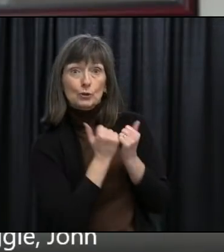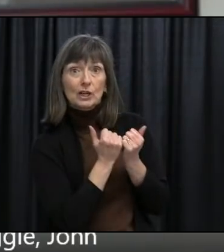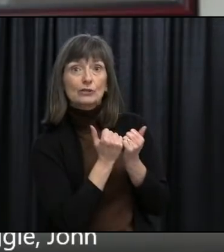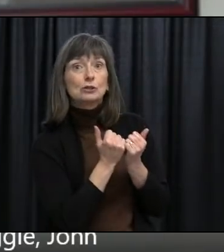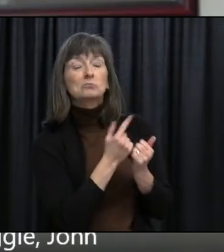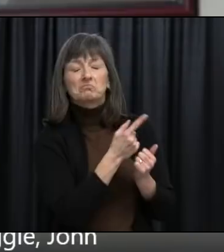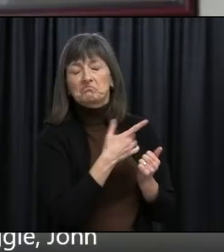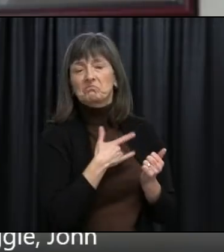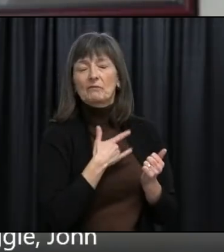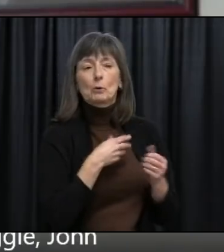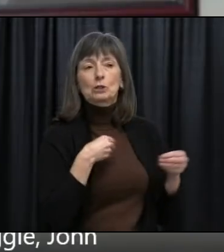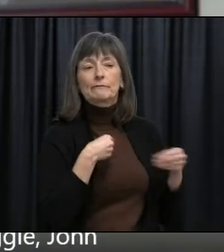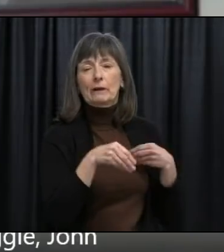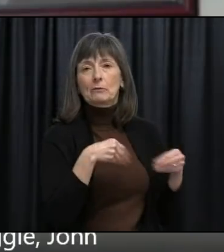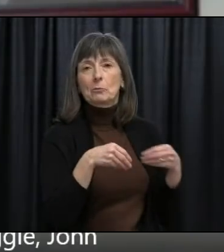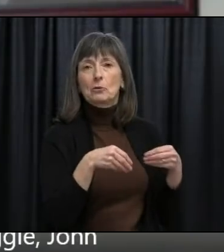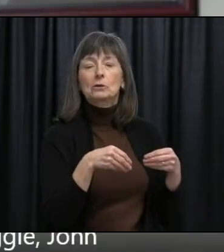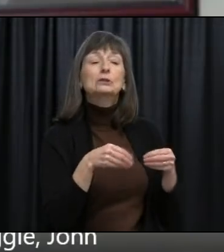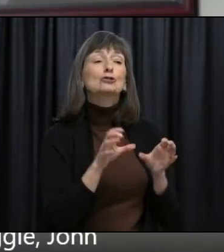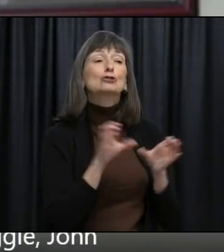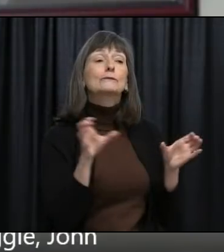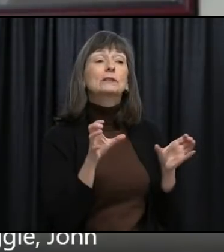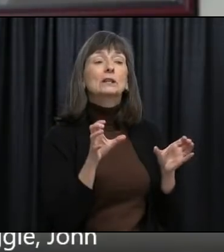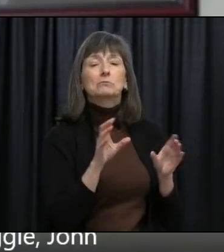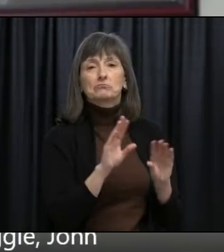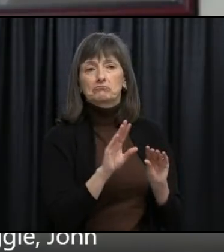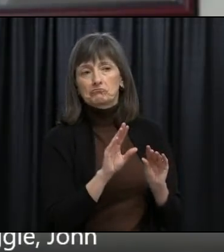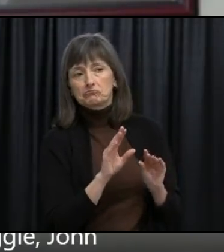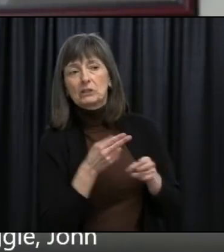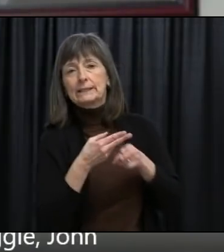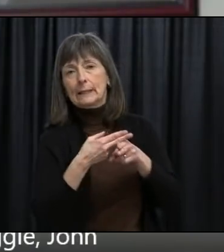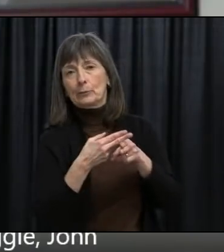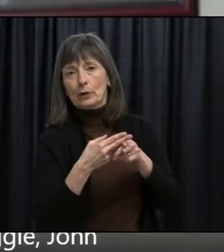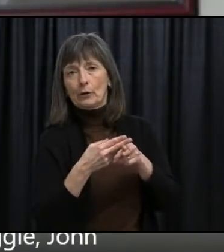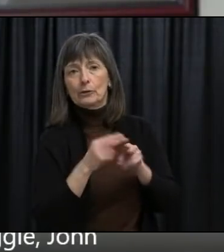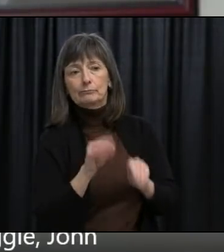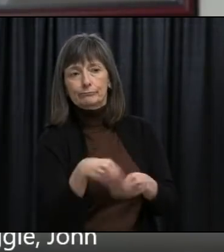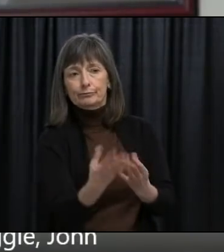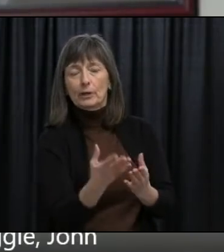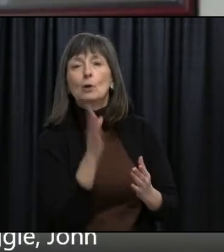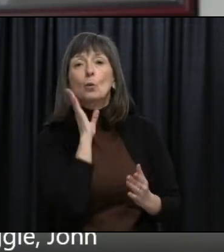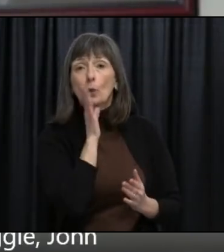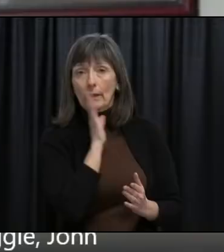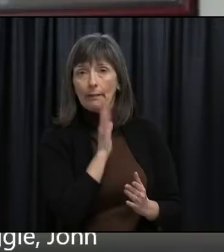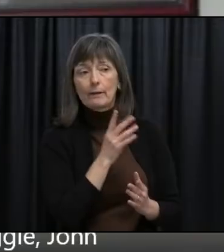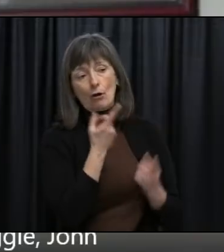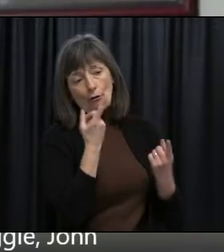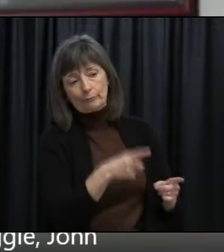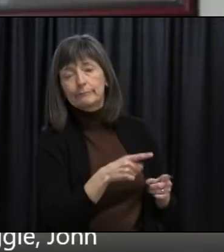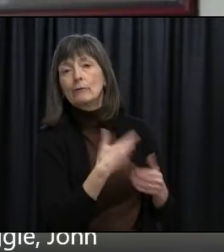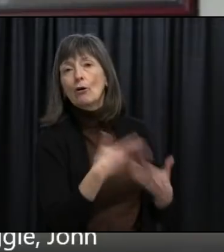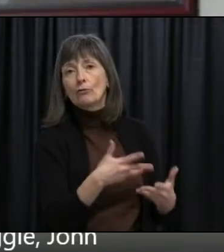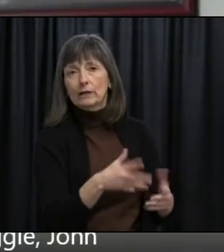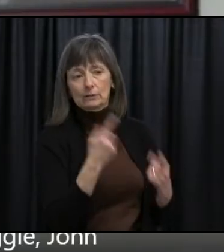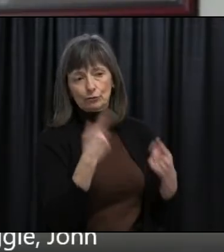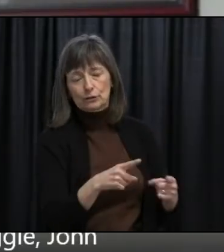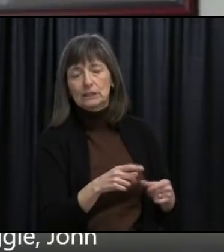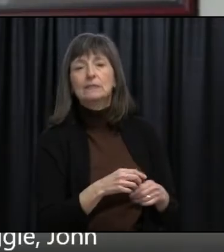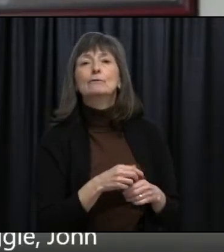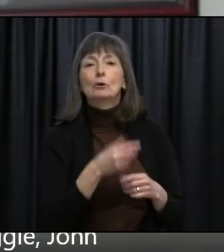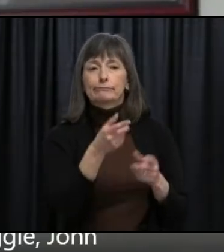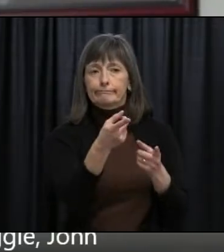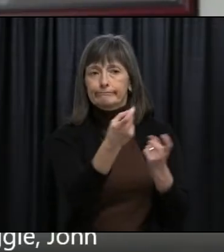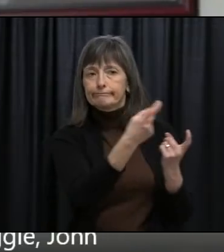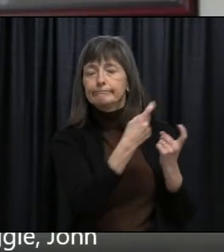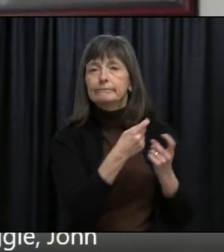feel fit the bill, as it were, temporary licensure for working under those circumstances. So we